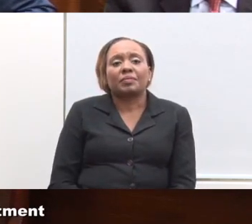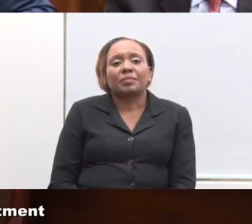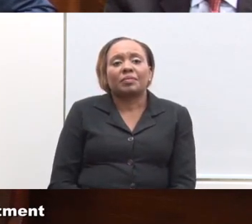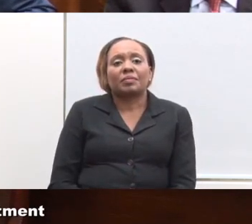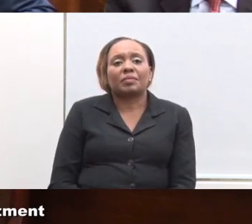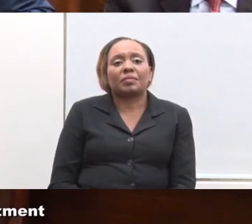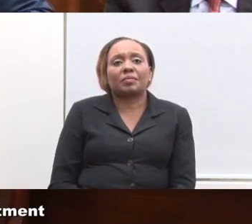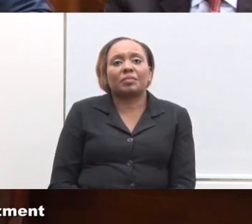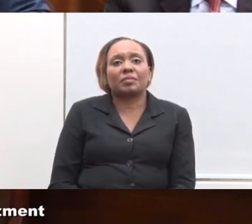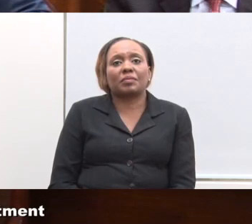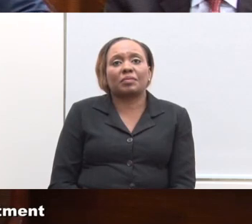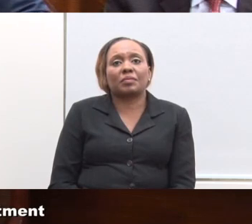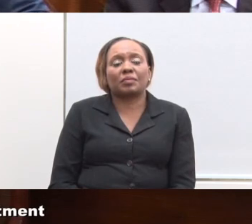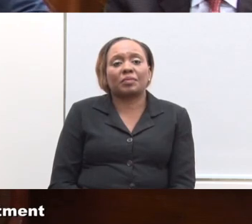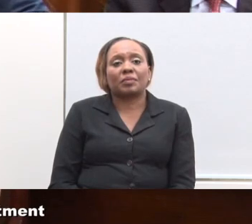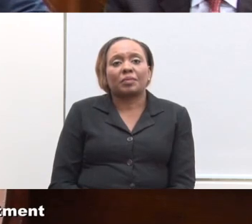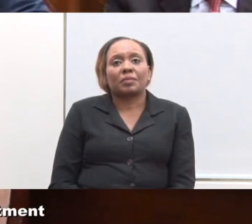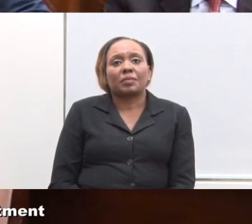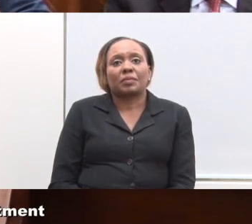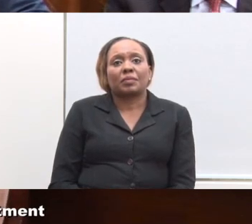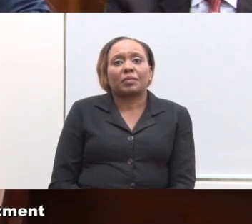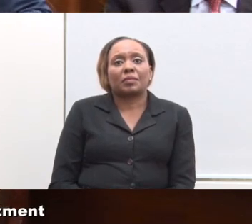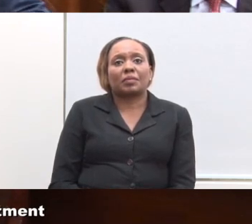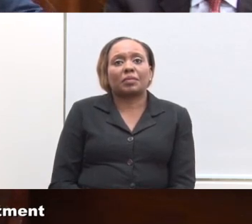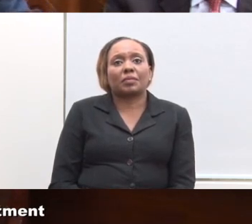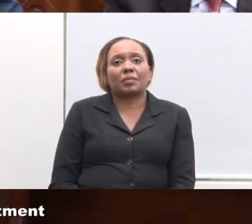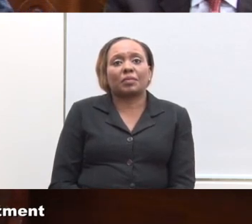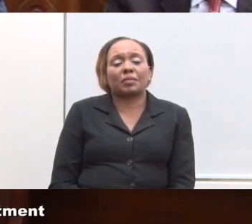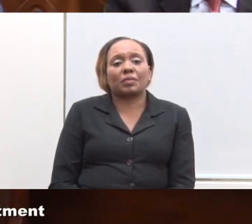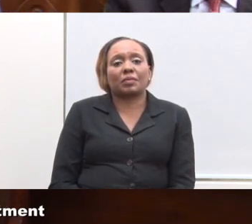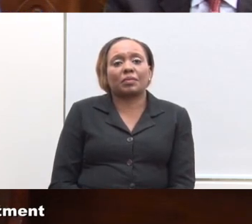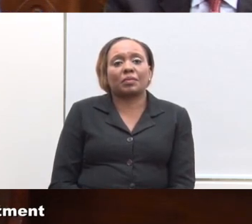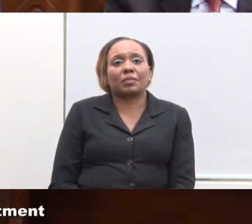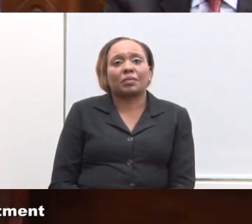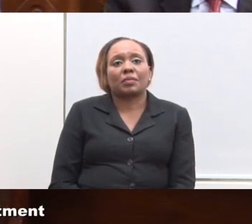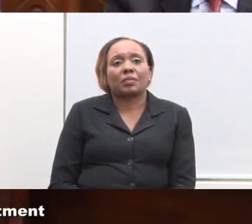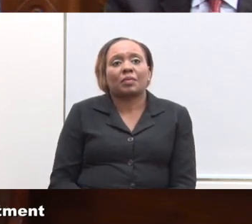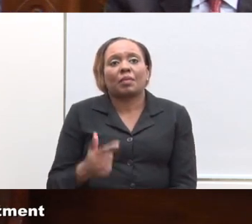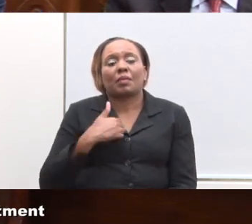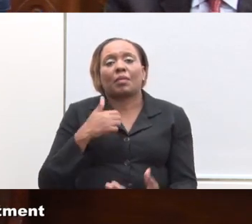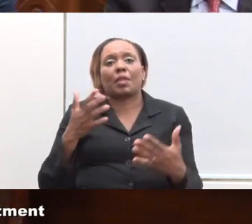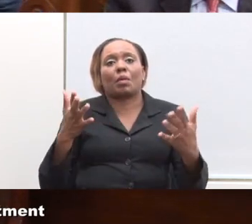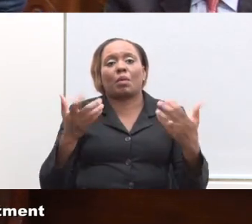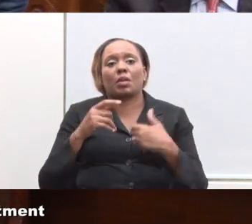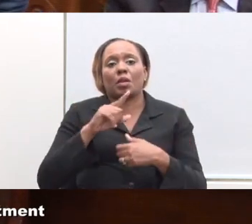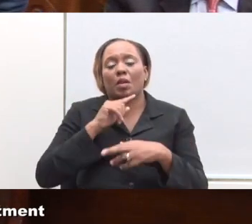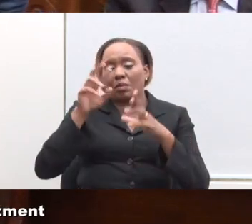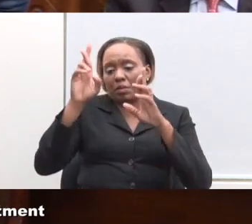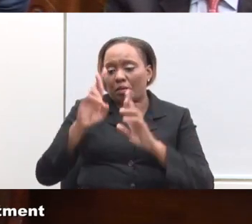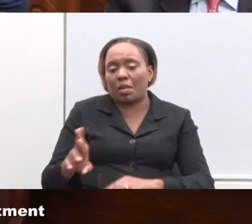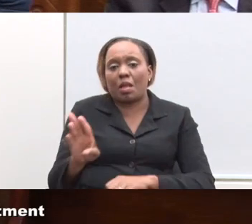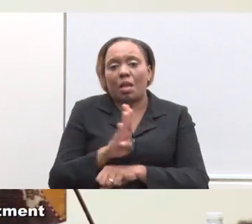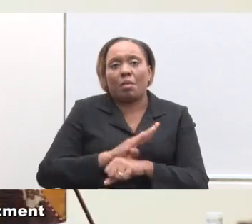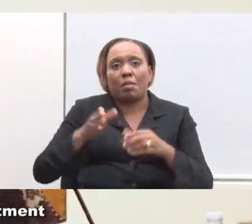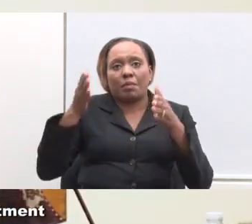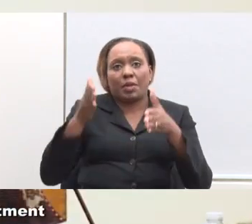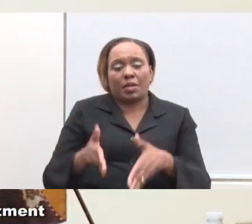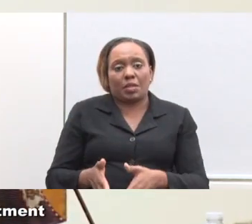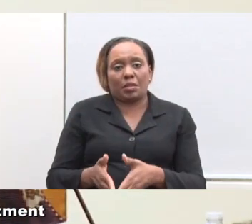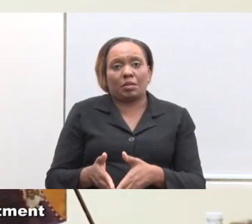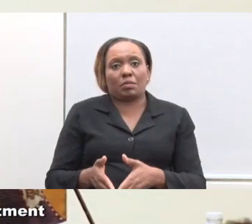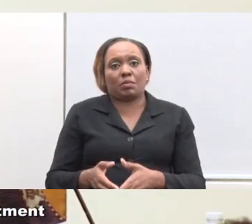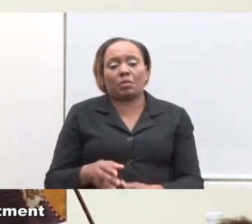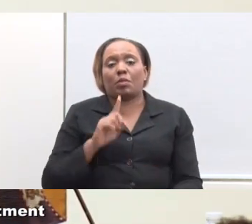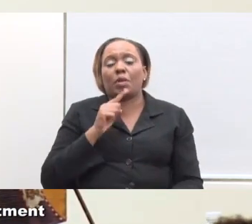to salute a Barbadian who in everything that she has done has exemplified